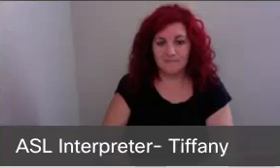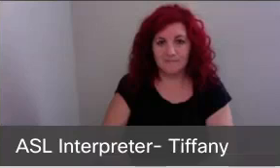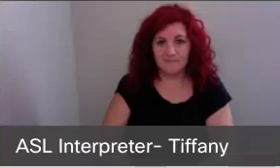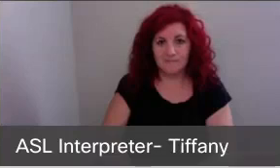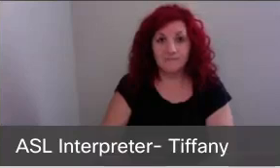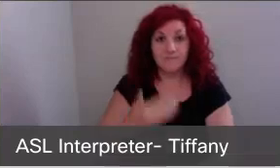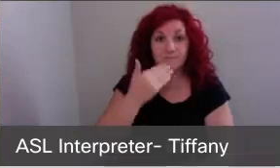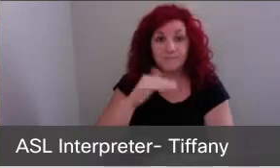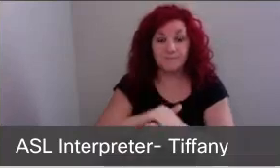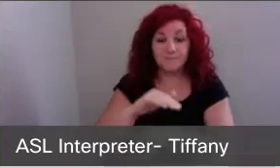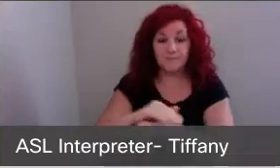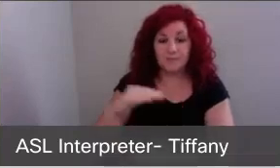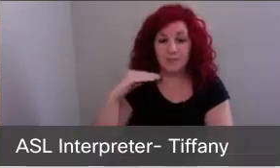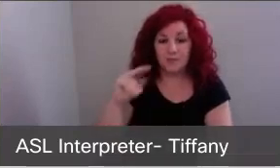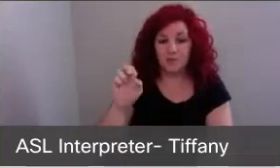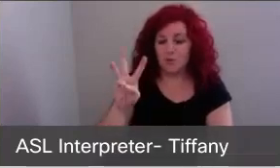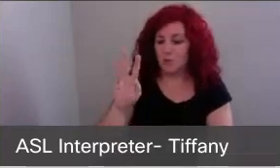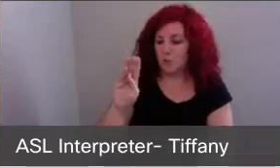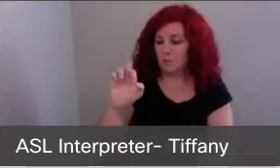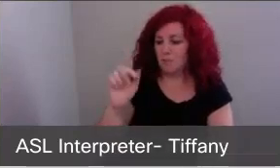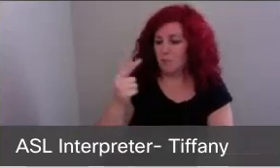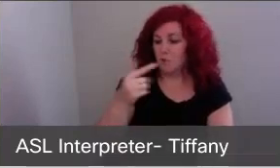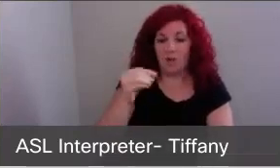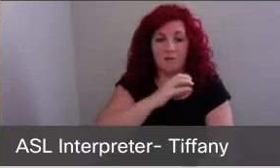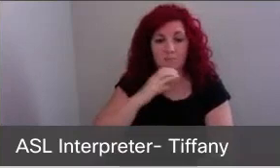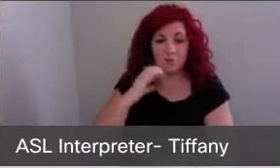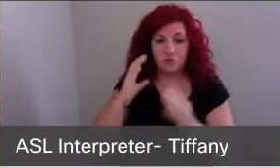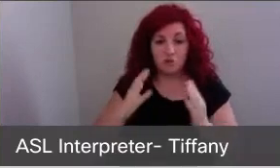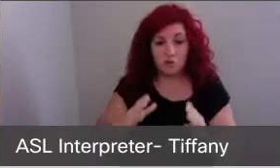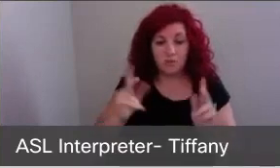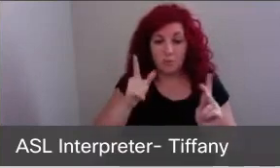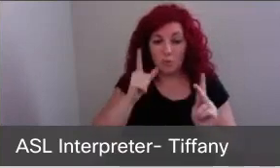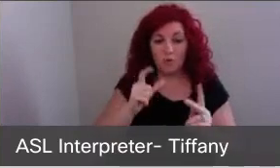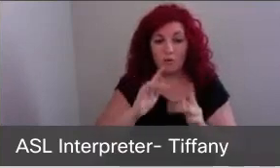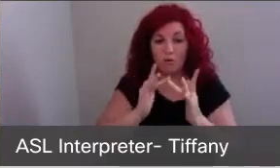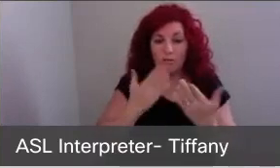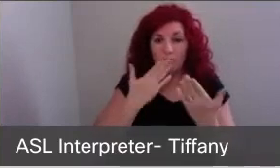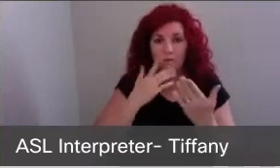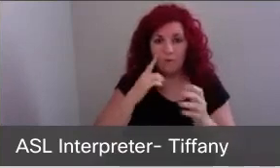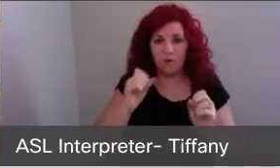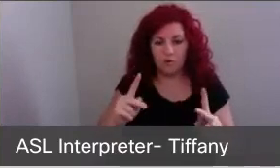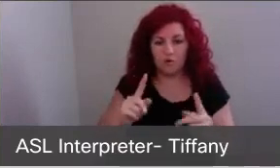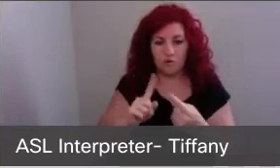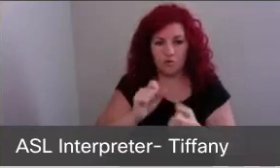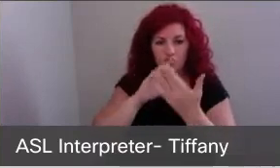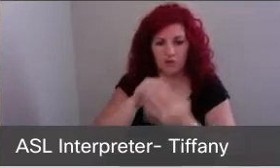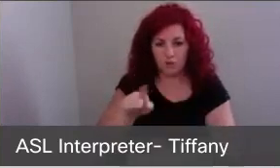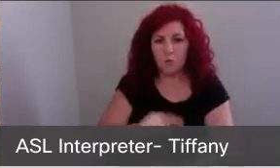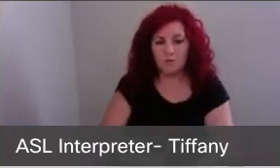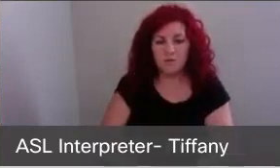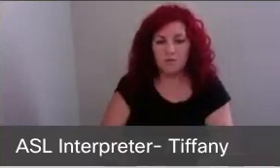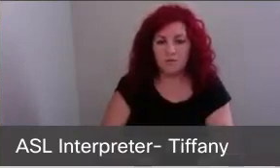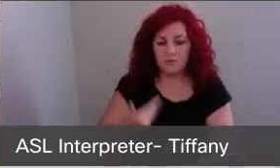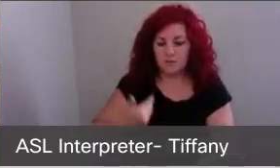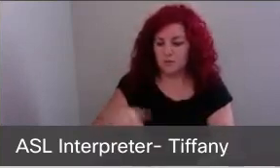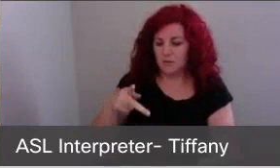Good evening, Chairman Newberg and commissioners and those who are online. Thank you for the opportunity to address you. My name is